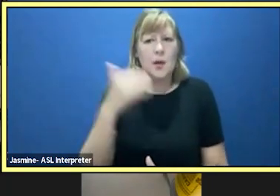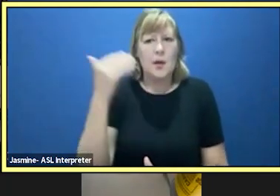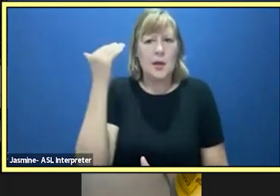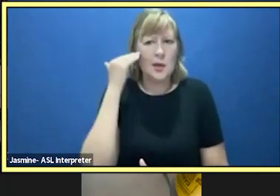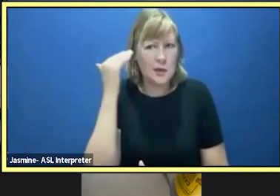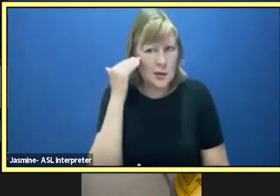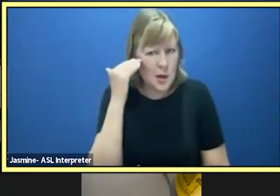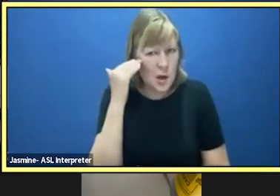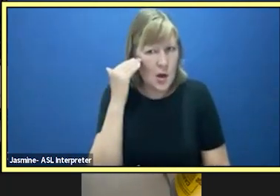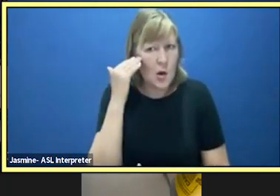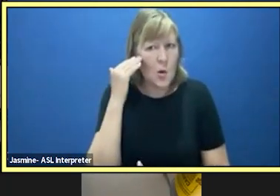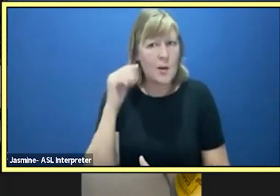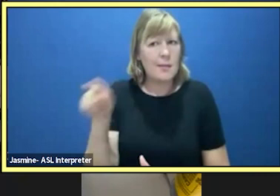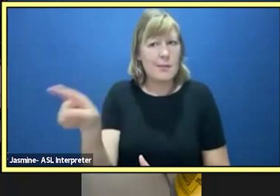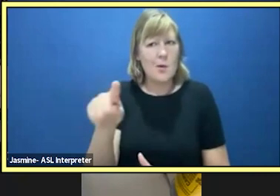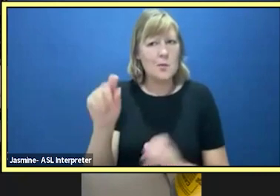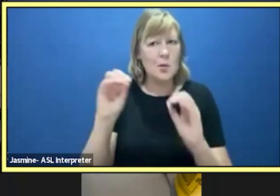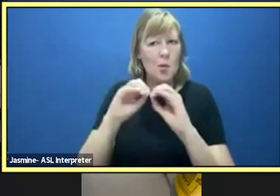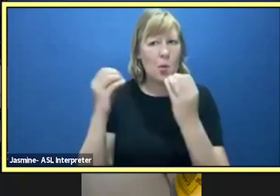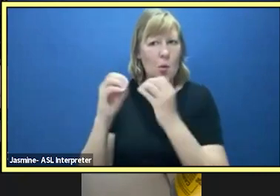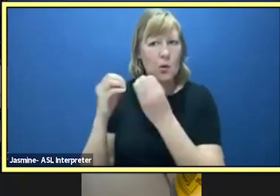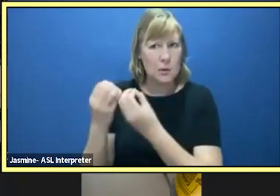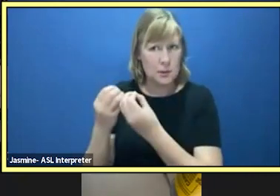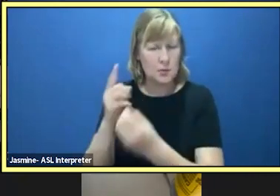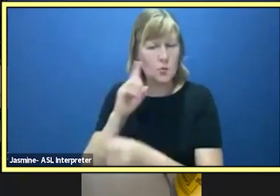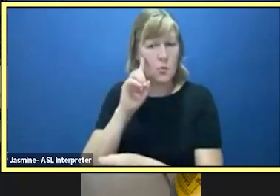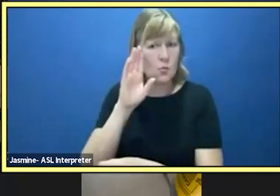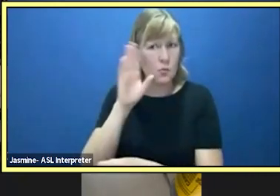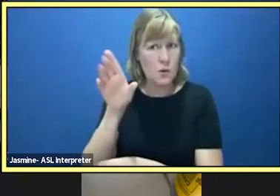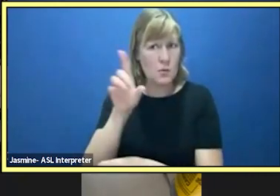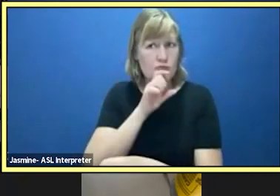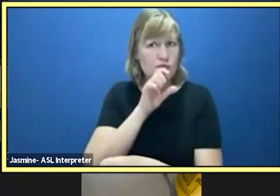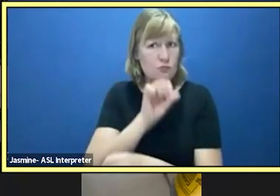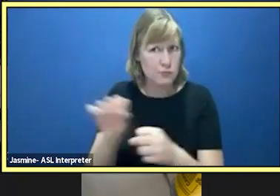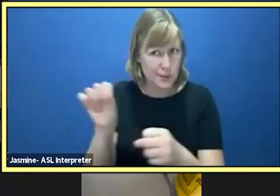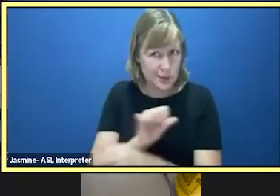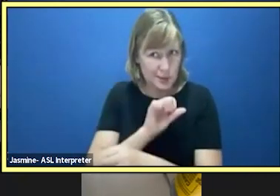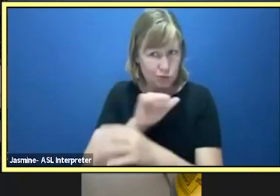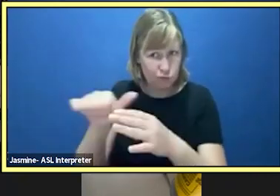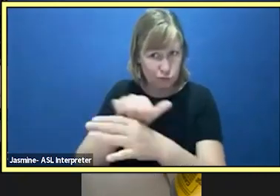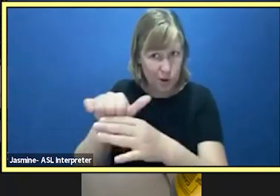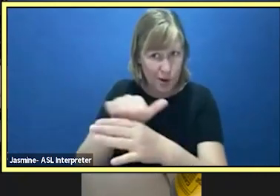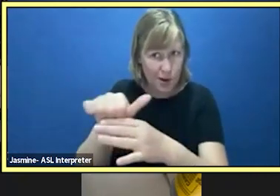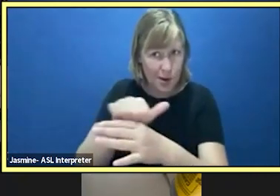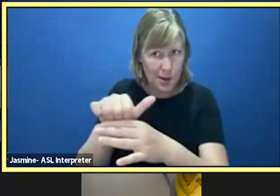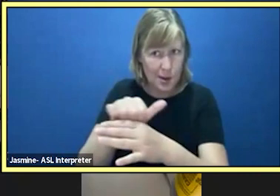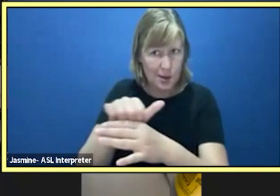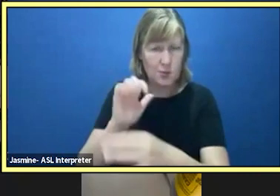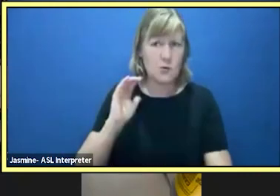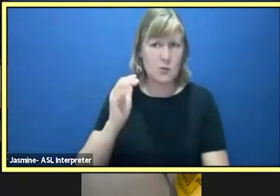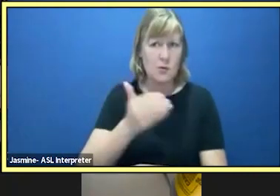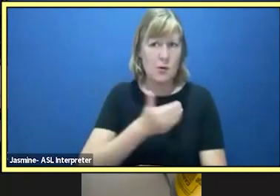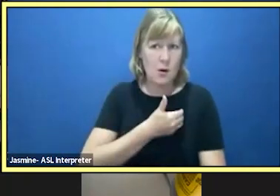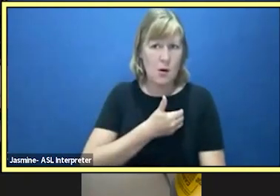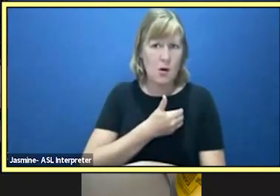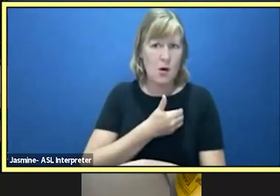really going to be training people in person-centered planning strategies that we all embrace? So that's a great question,